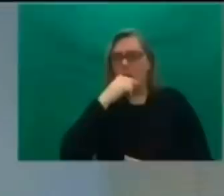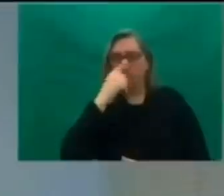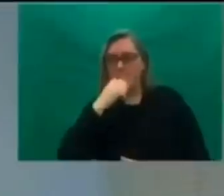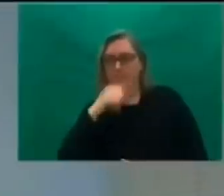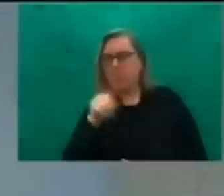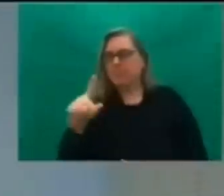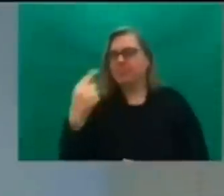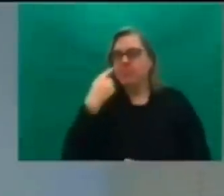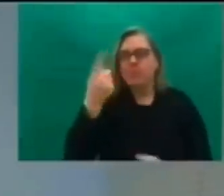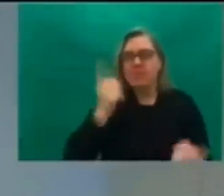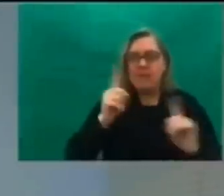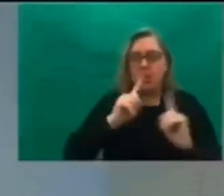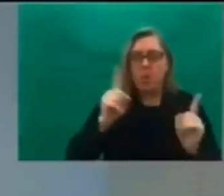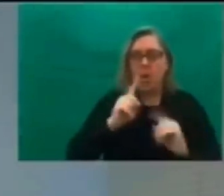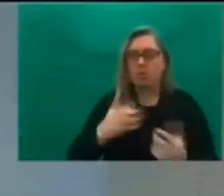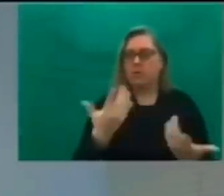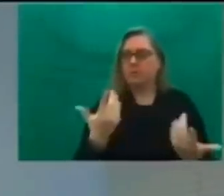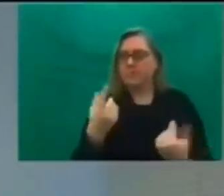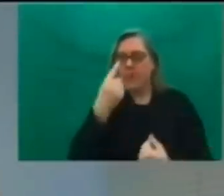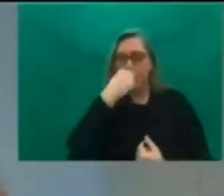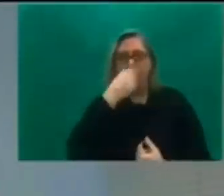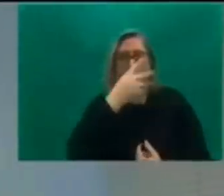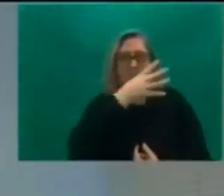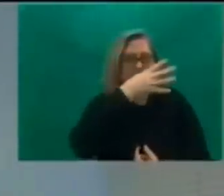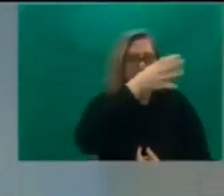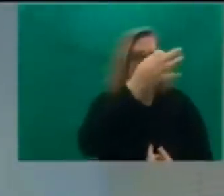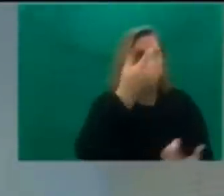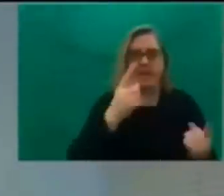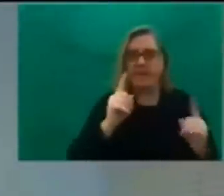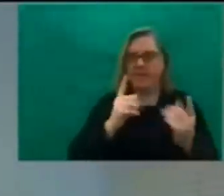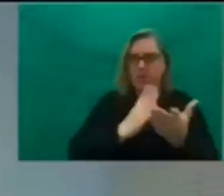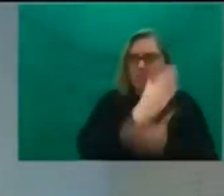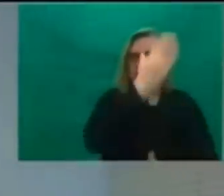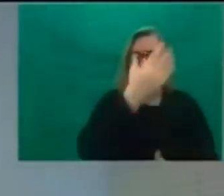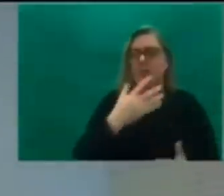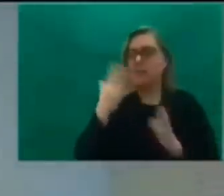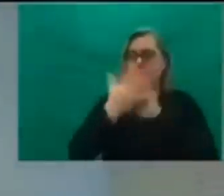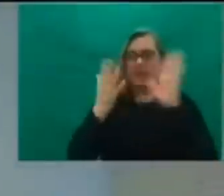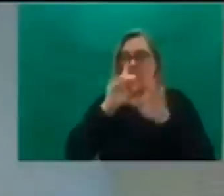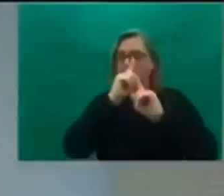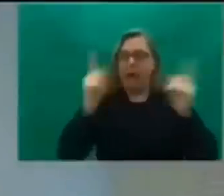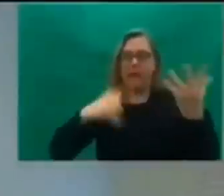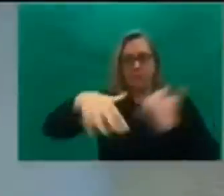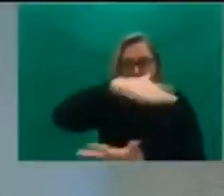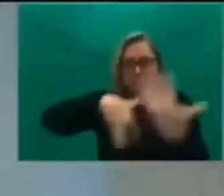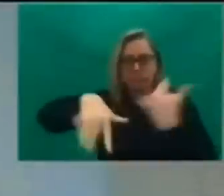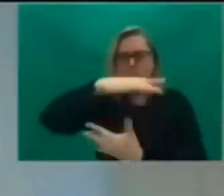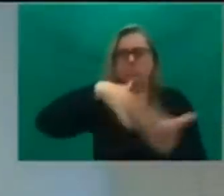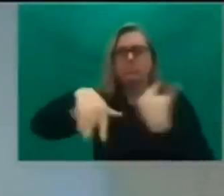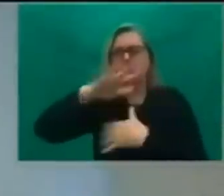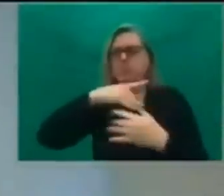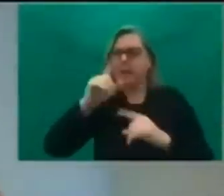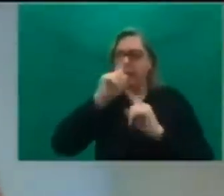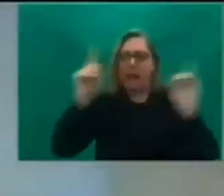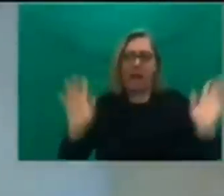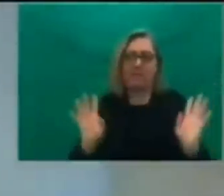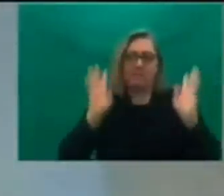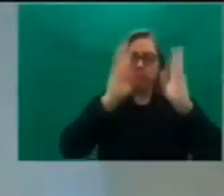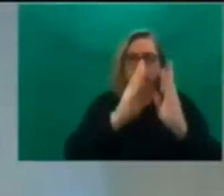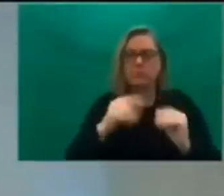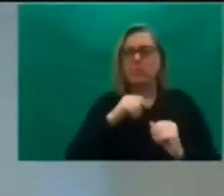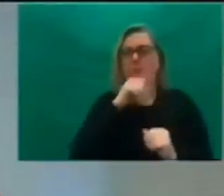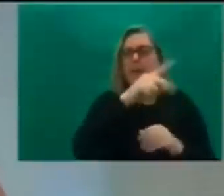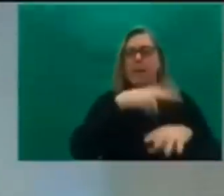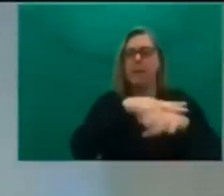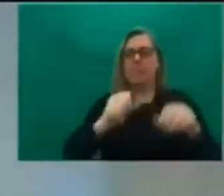we've seen disappear freedom of movement, freedom of assembly. We have police able to search and seizure without warrant.